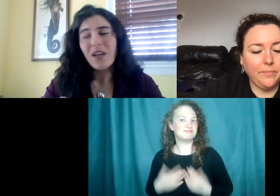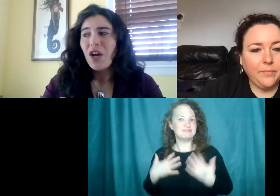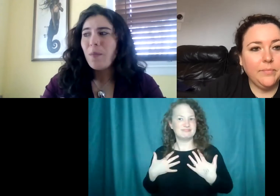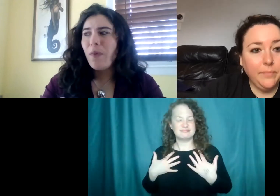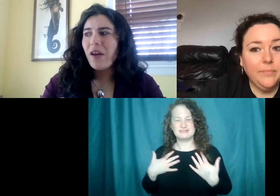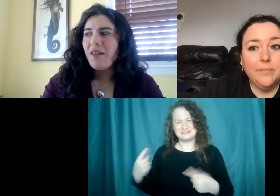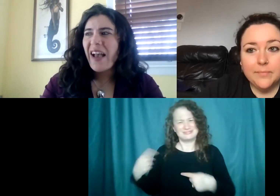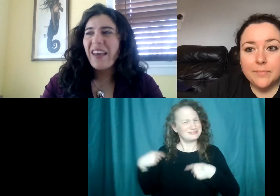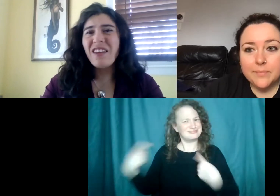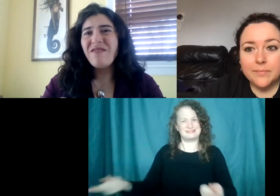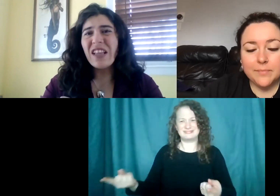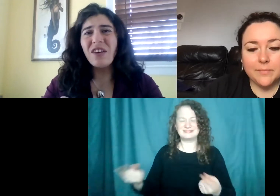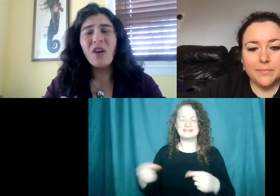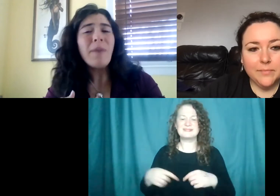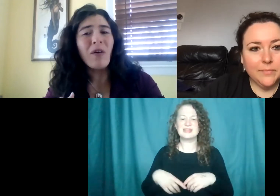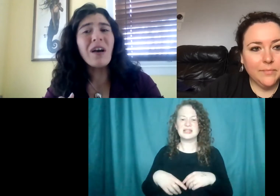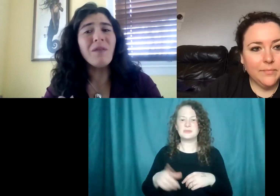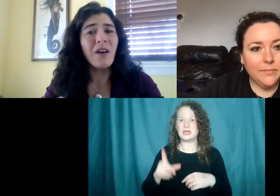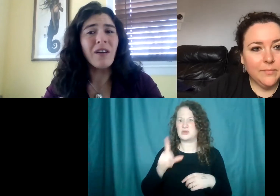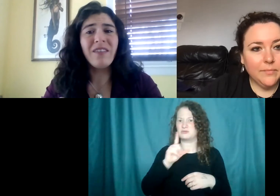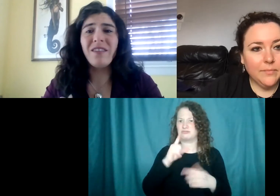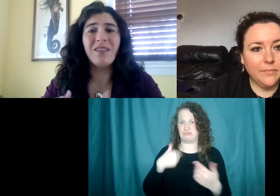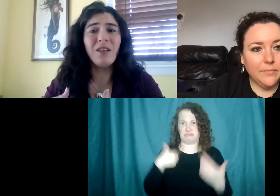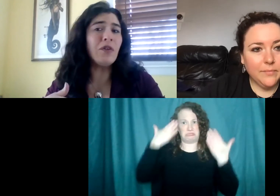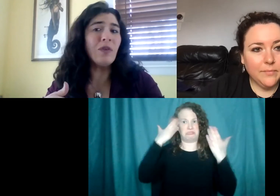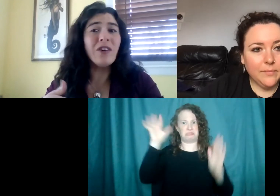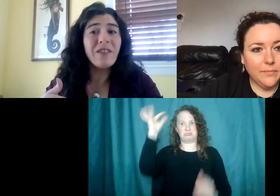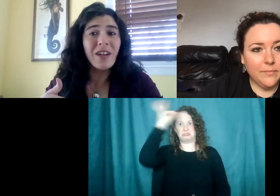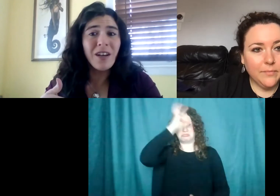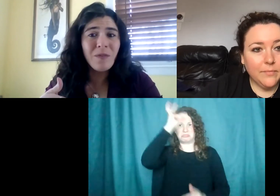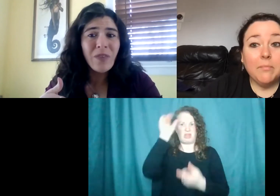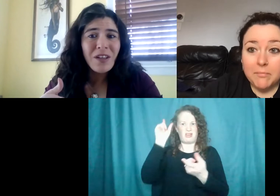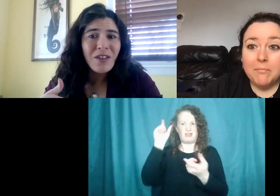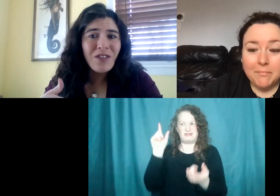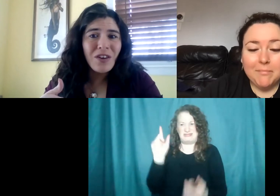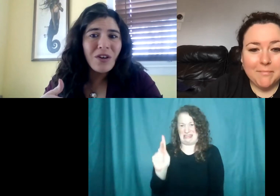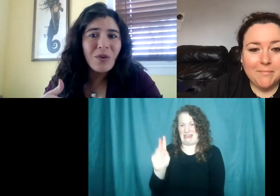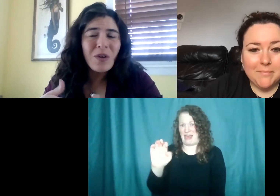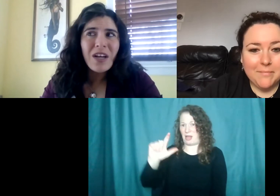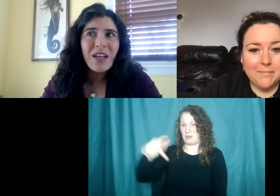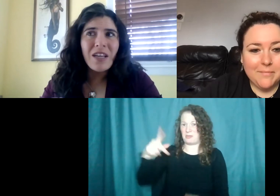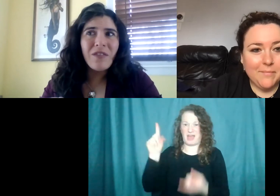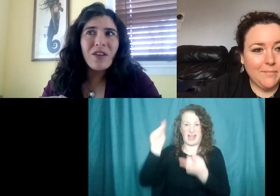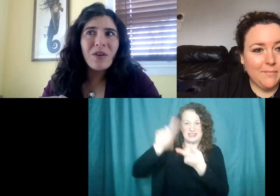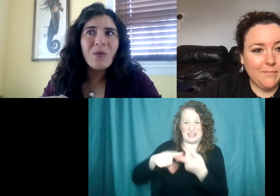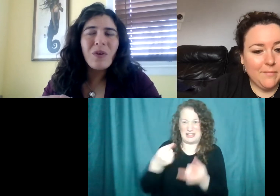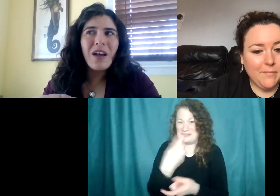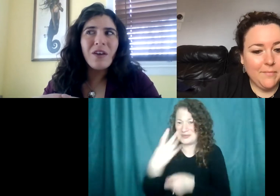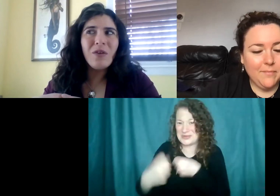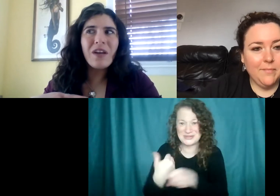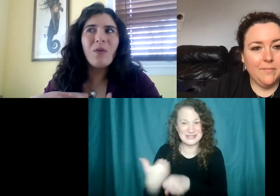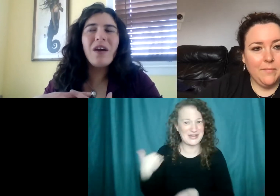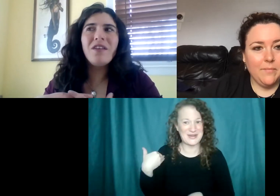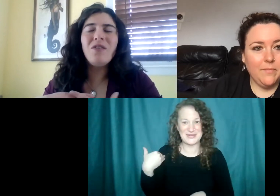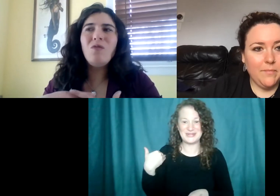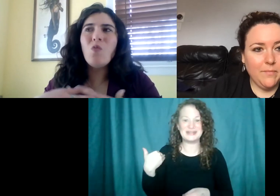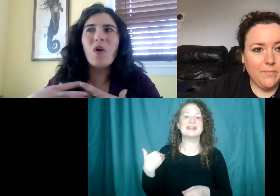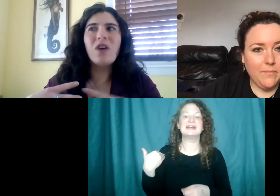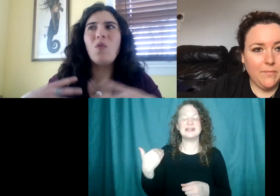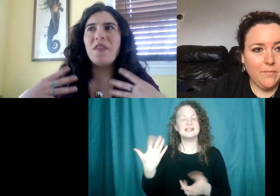young, but I didn't really know about kelp forests until a few years ago. So even though I knew that I wanted